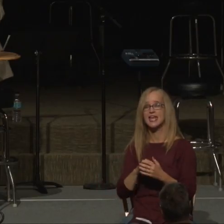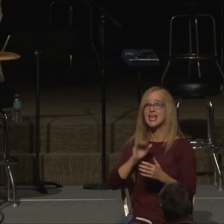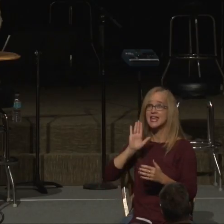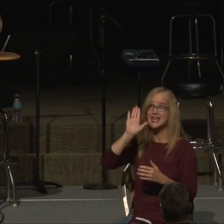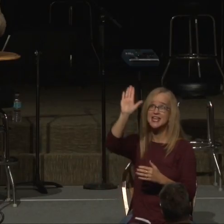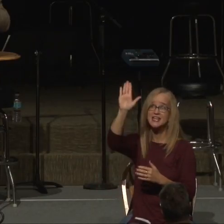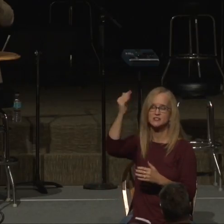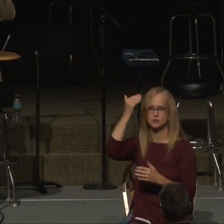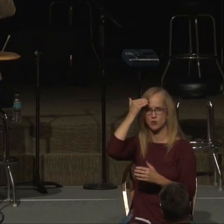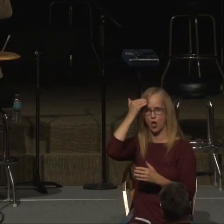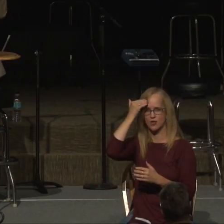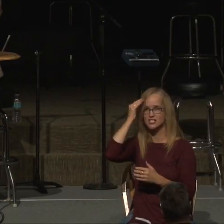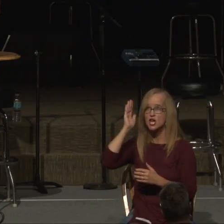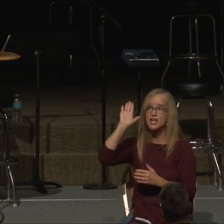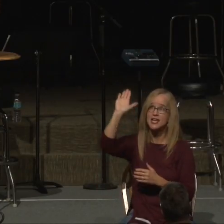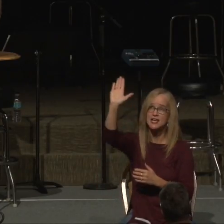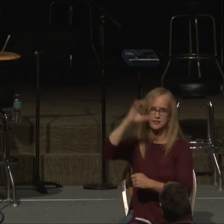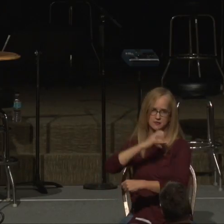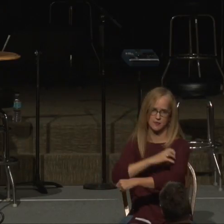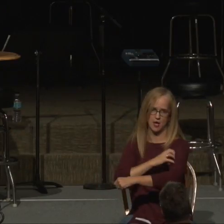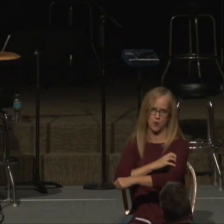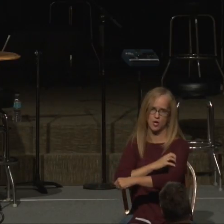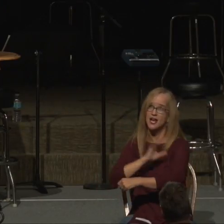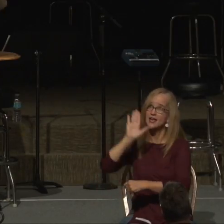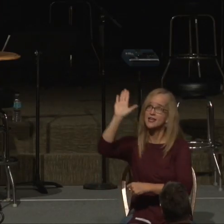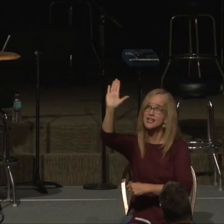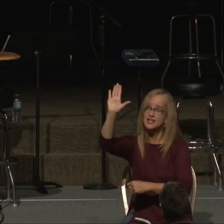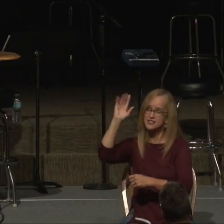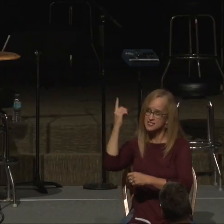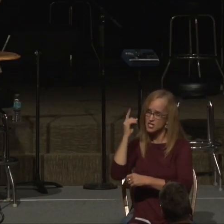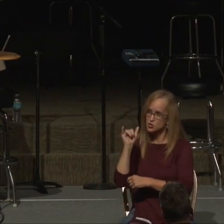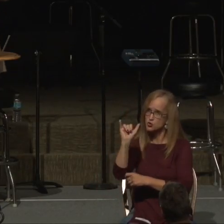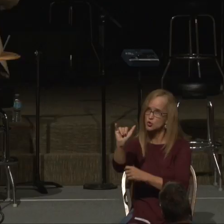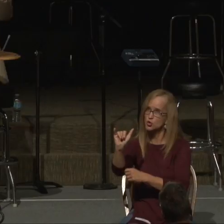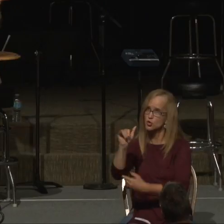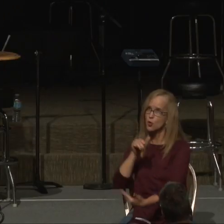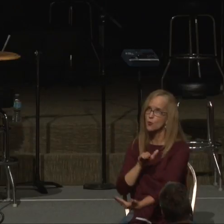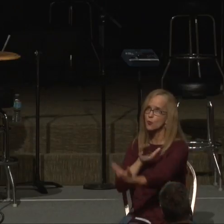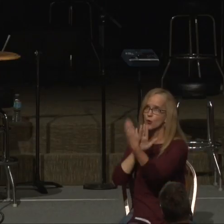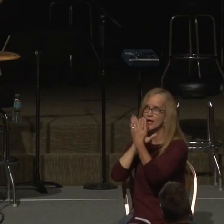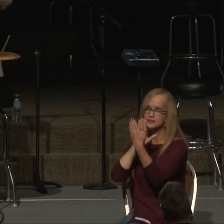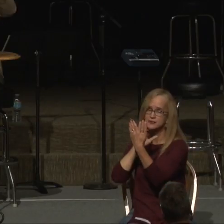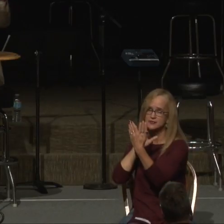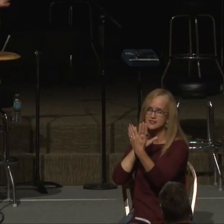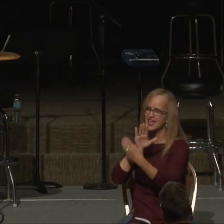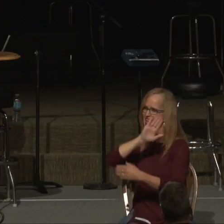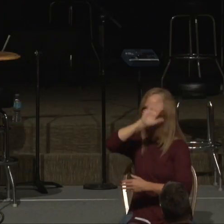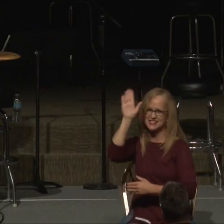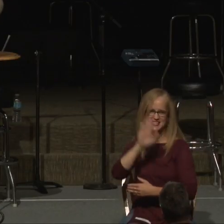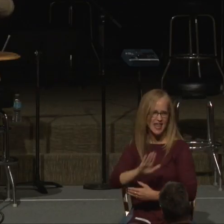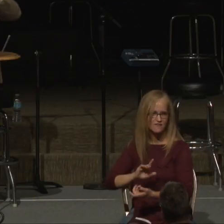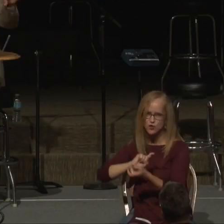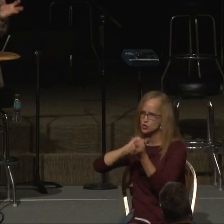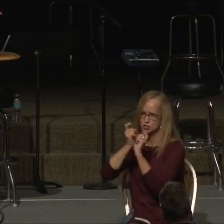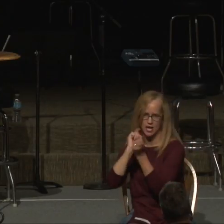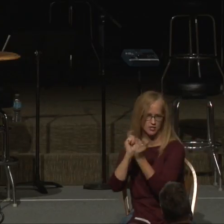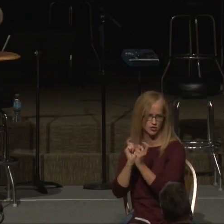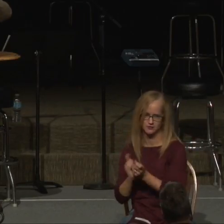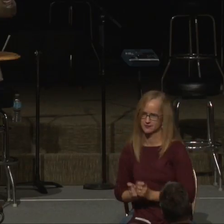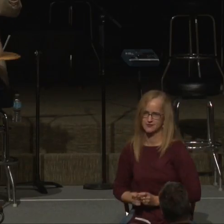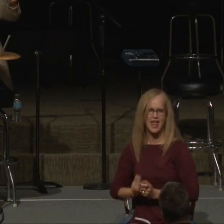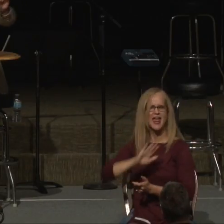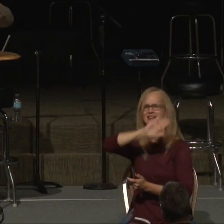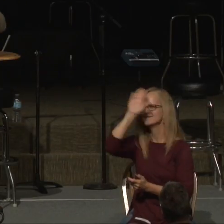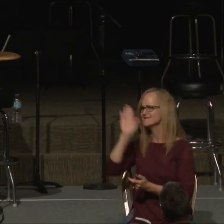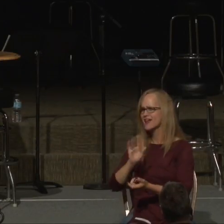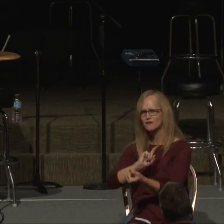His knowledge, his power, his eternal presence, it never vacillates. It never